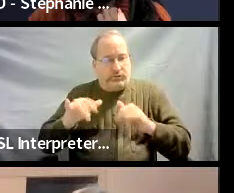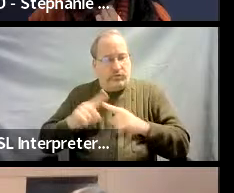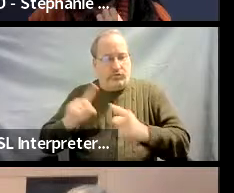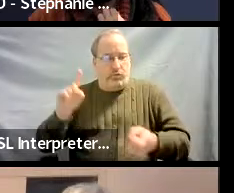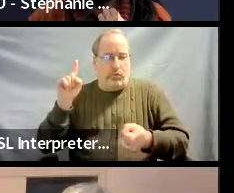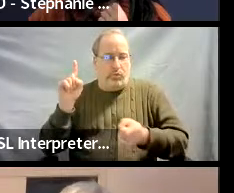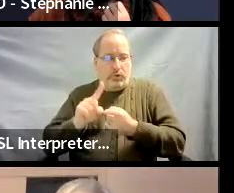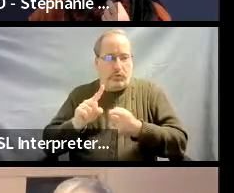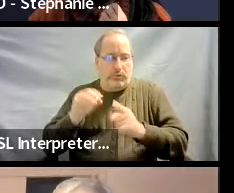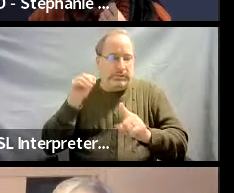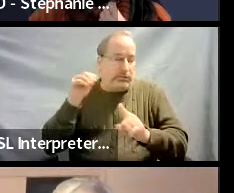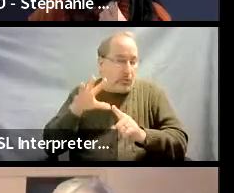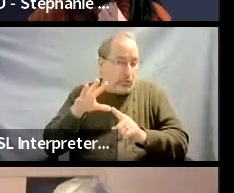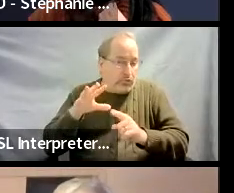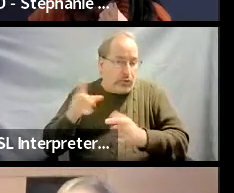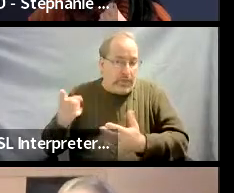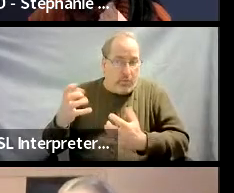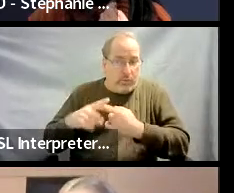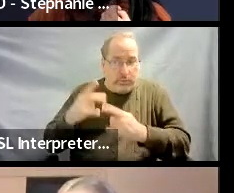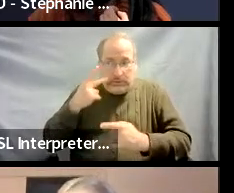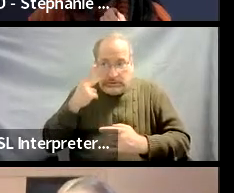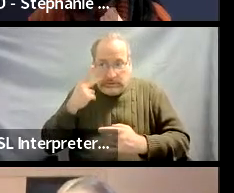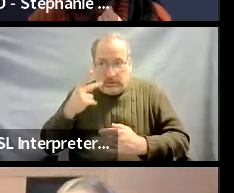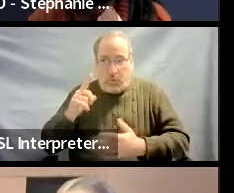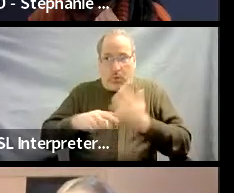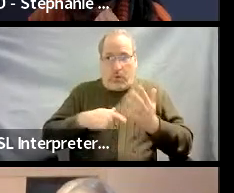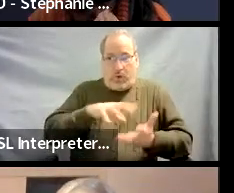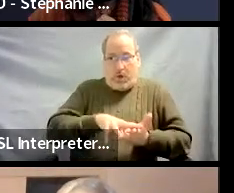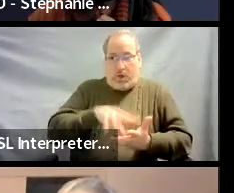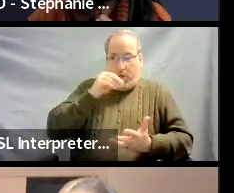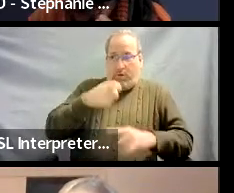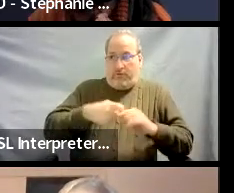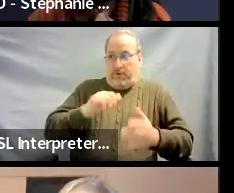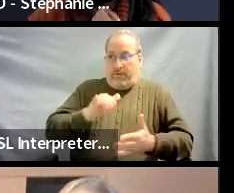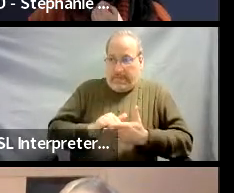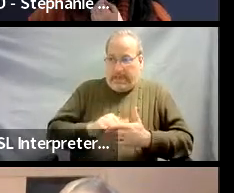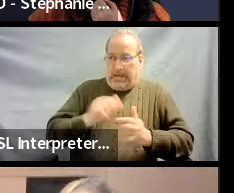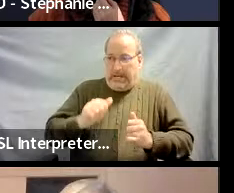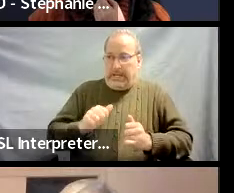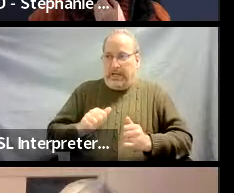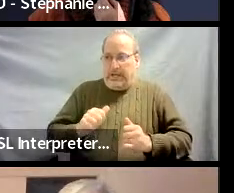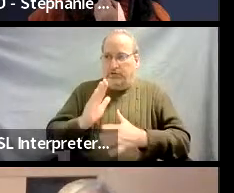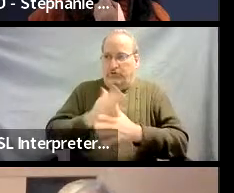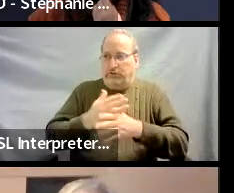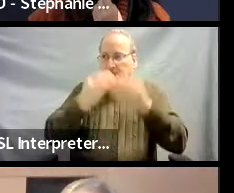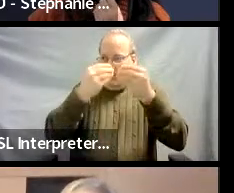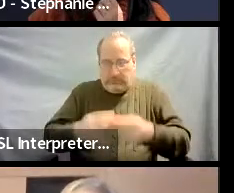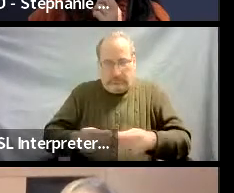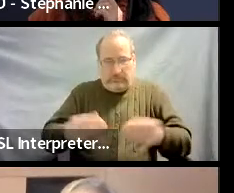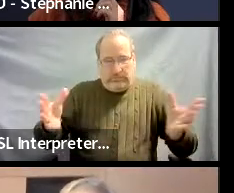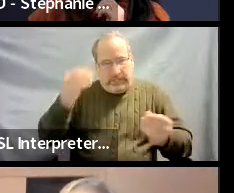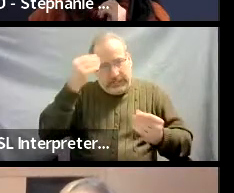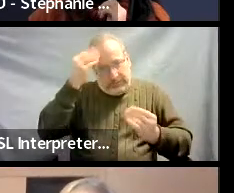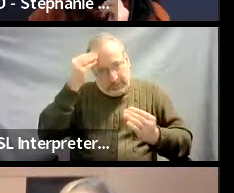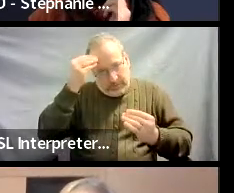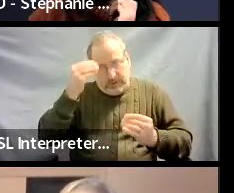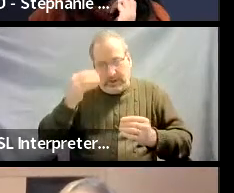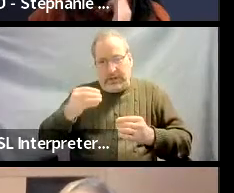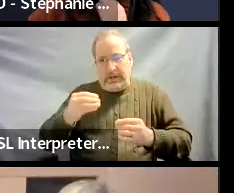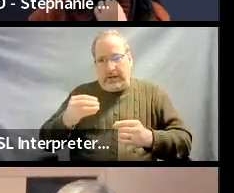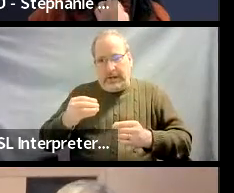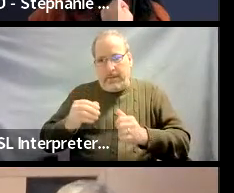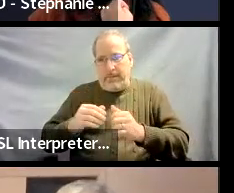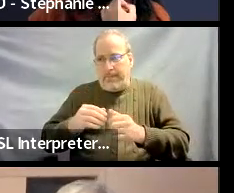exposures. And so, what we learned from SAPEP should be useful to other communities beyond Stockton who are also